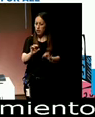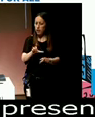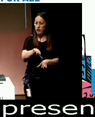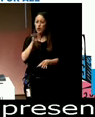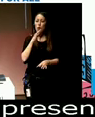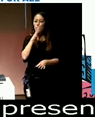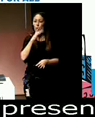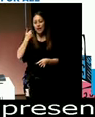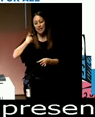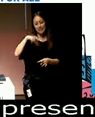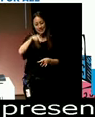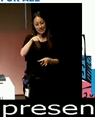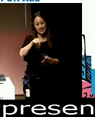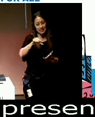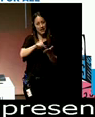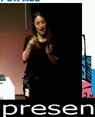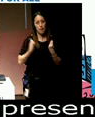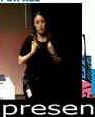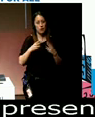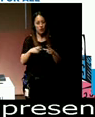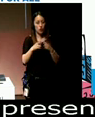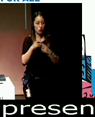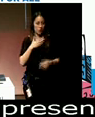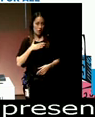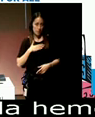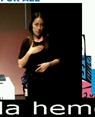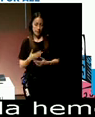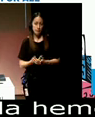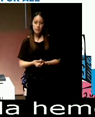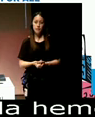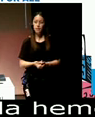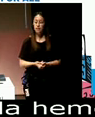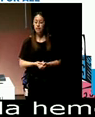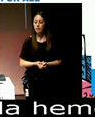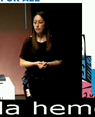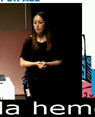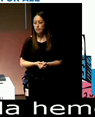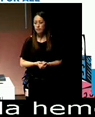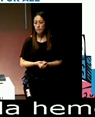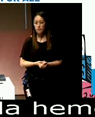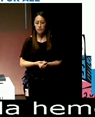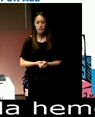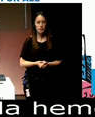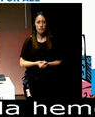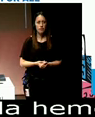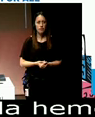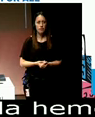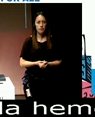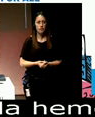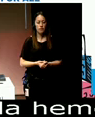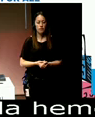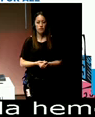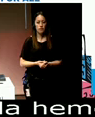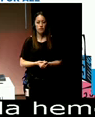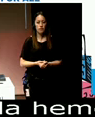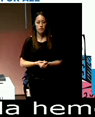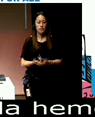registers on district and the place is located in near Paris, in fact, one people